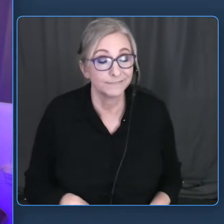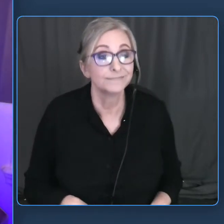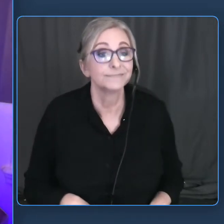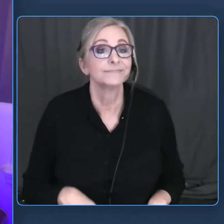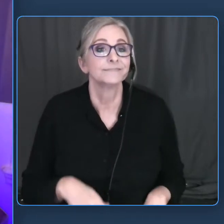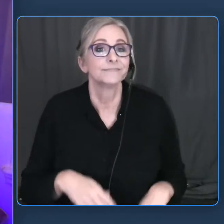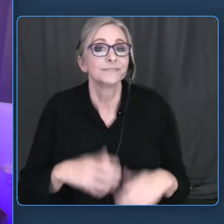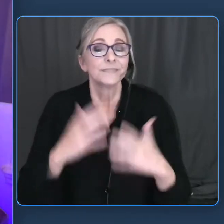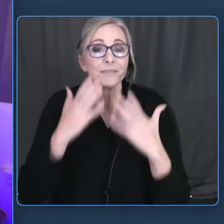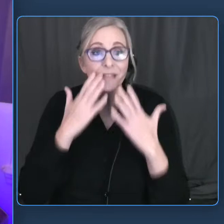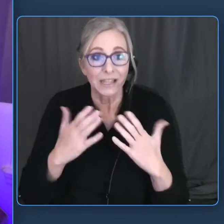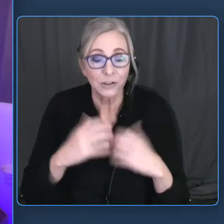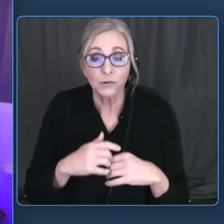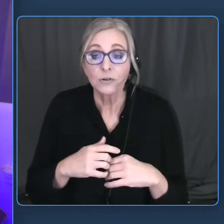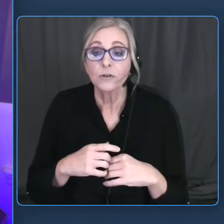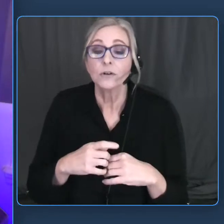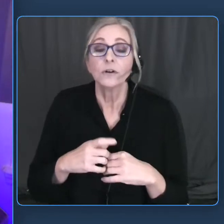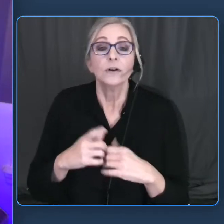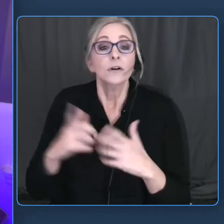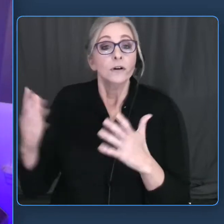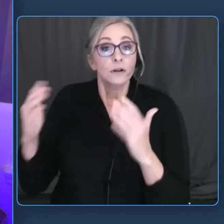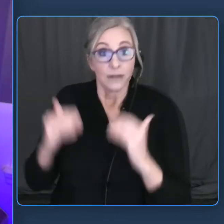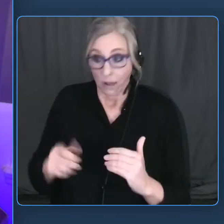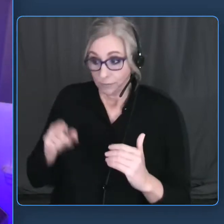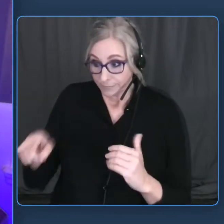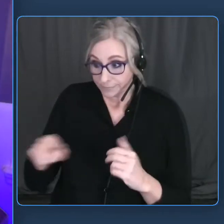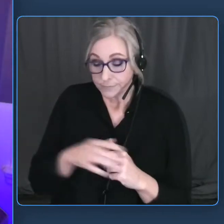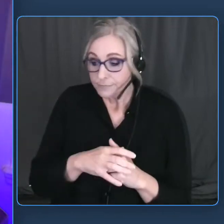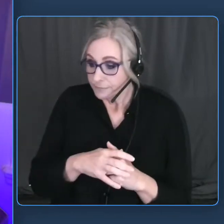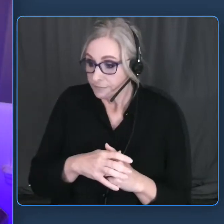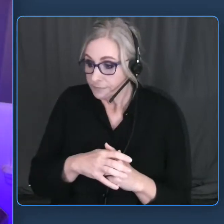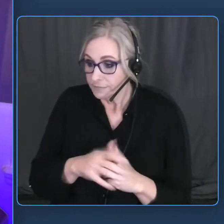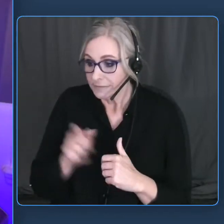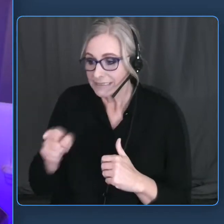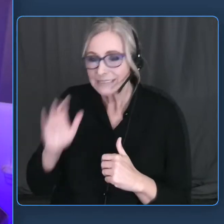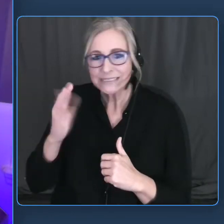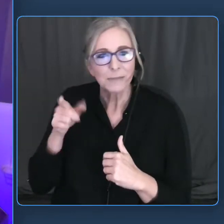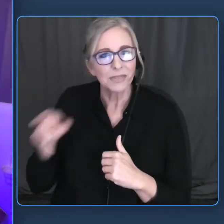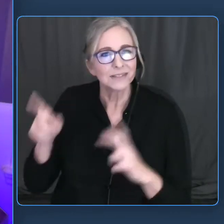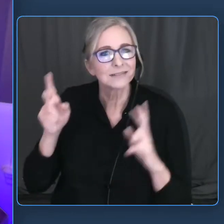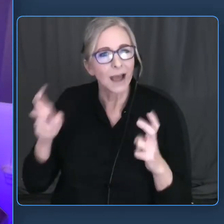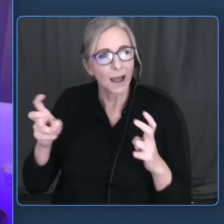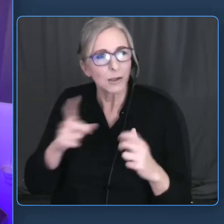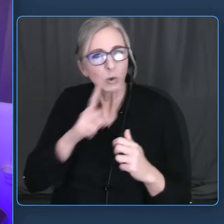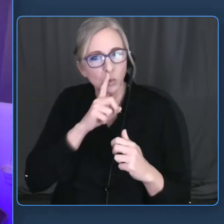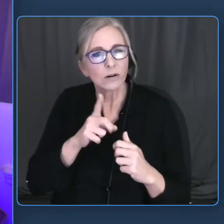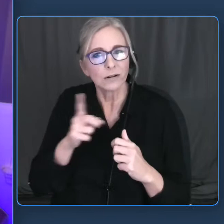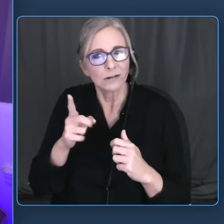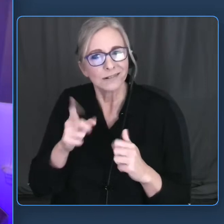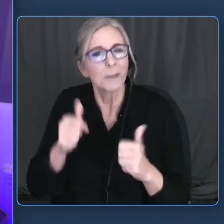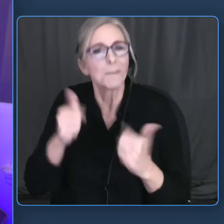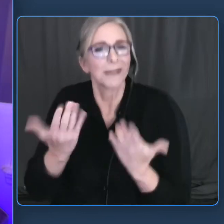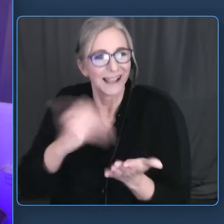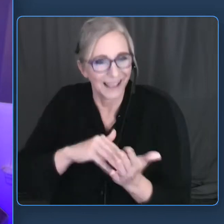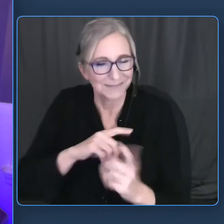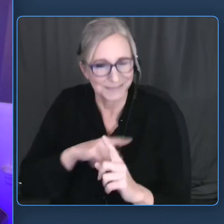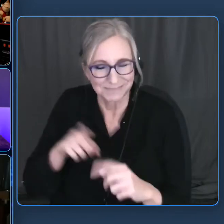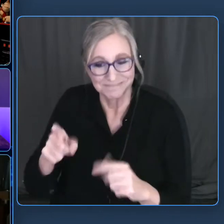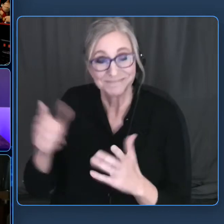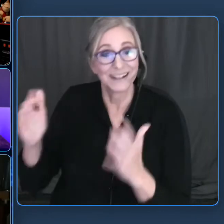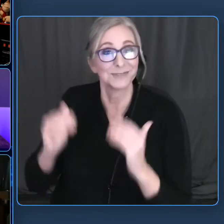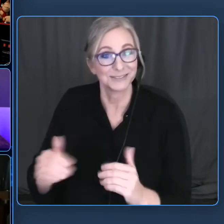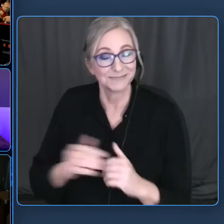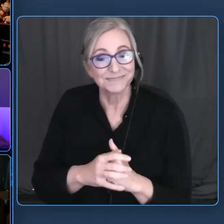Thank you, Danny, for that. And let's go ahead and jump to the next question. I feel like this topic is probably going to come back up, but next